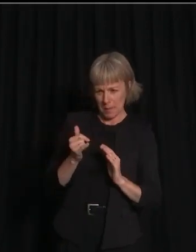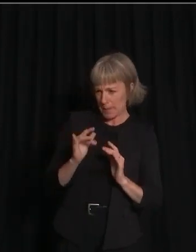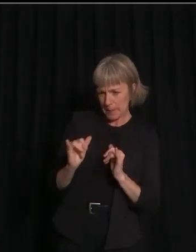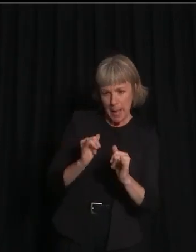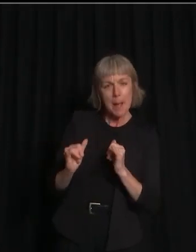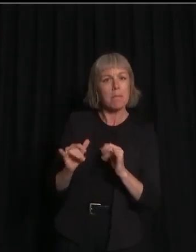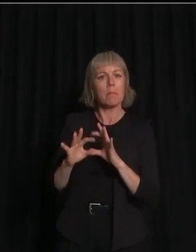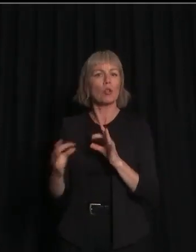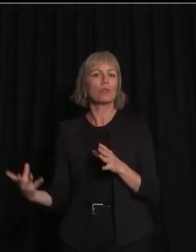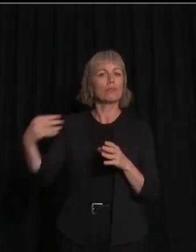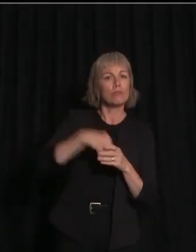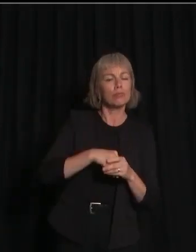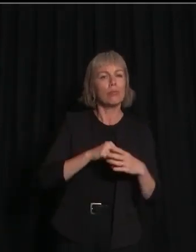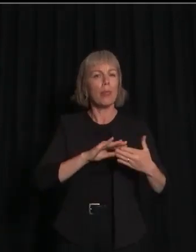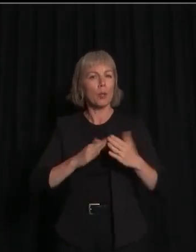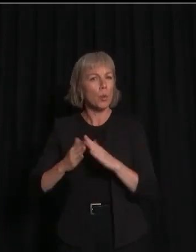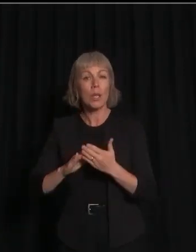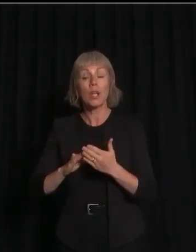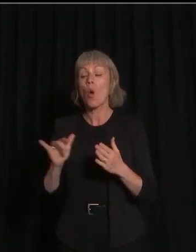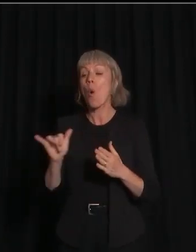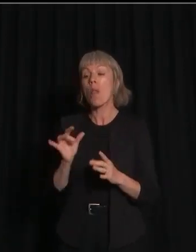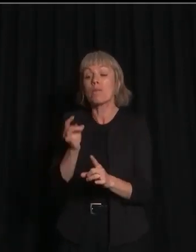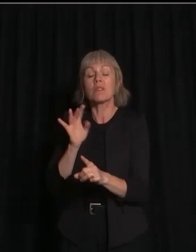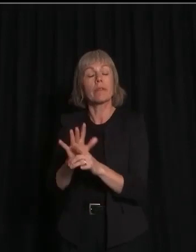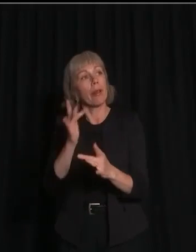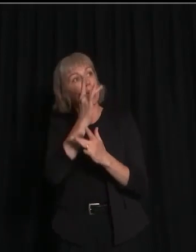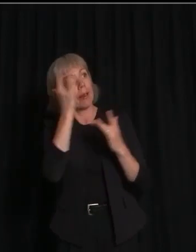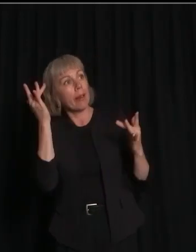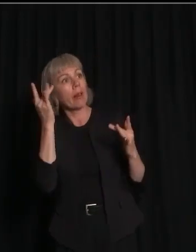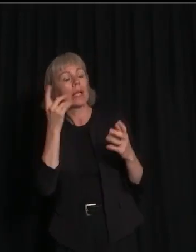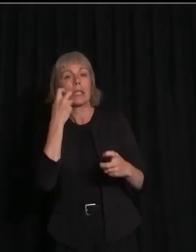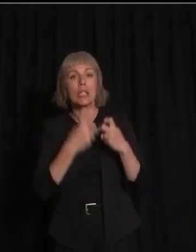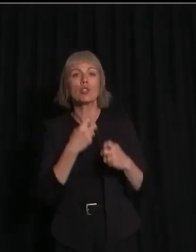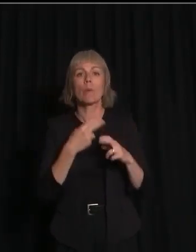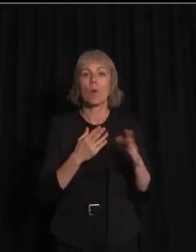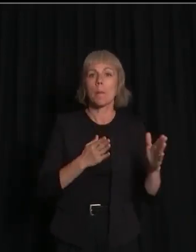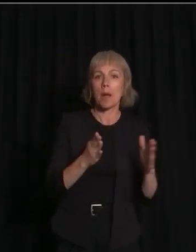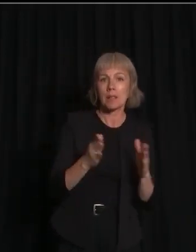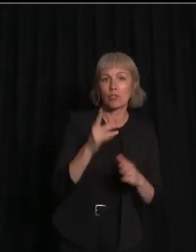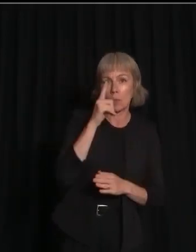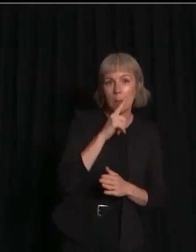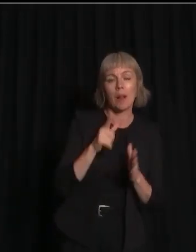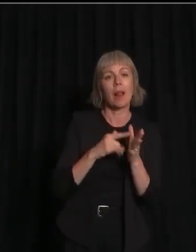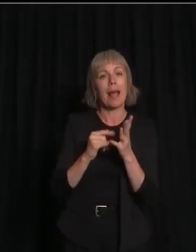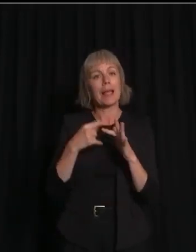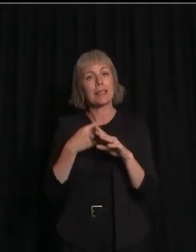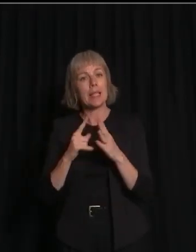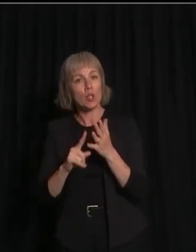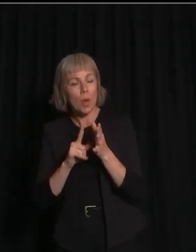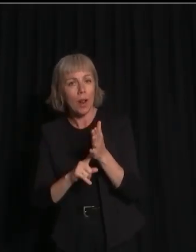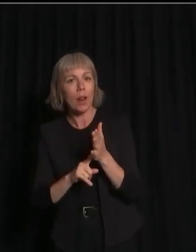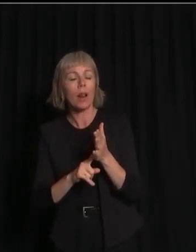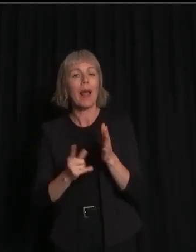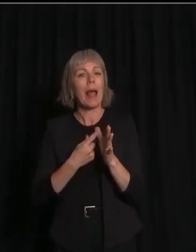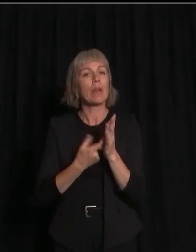communities face. Can you tell us about some of the most pressing issues faced by asexual, aromantic,